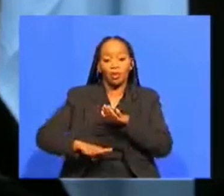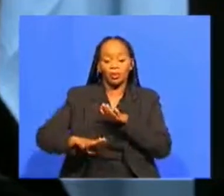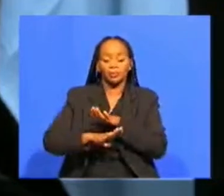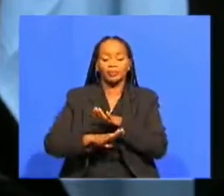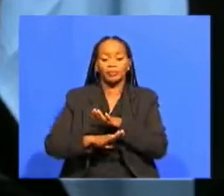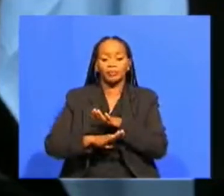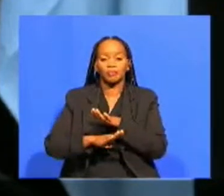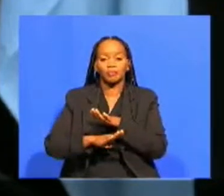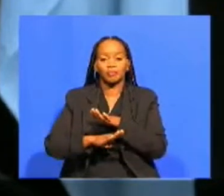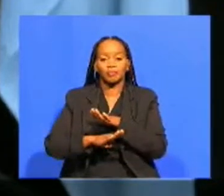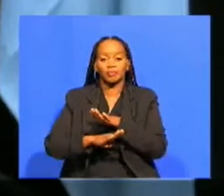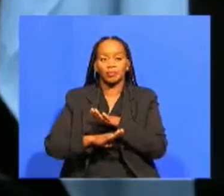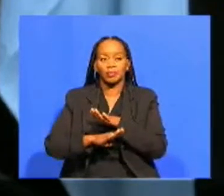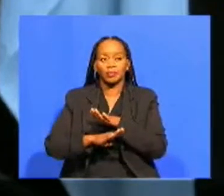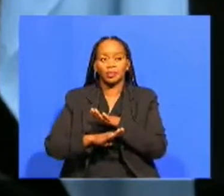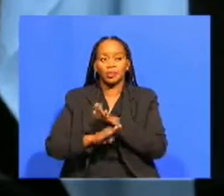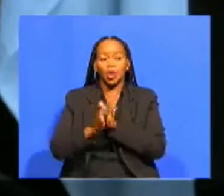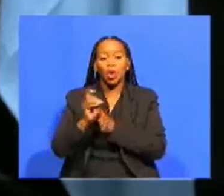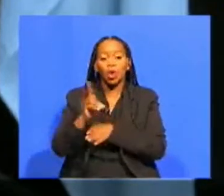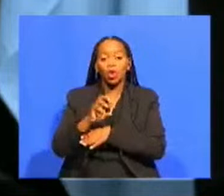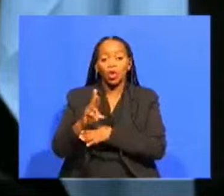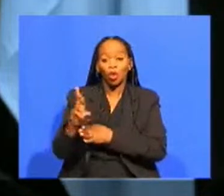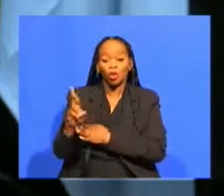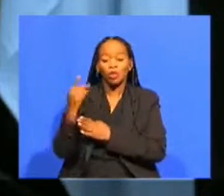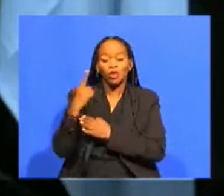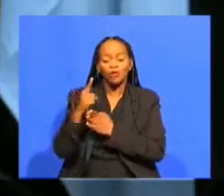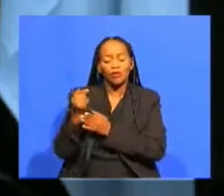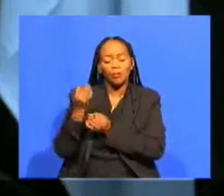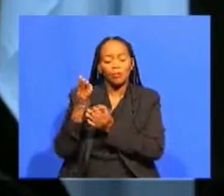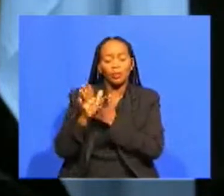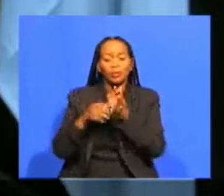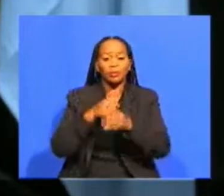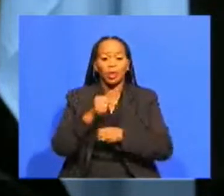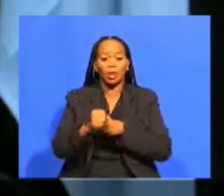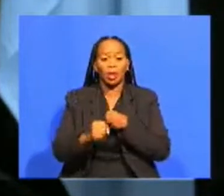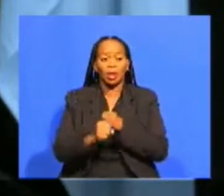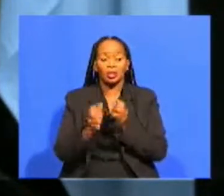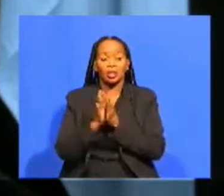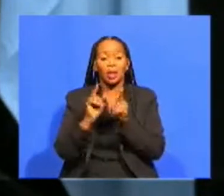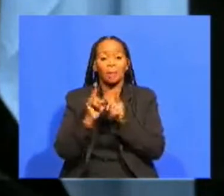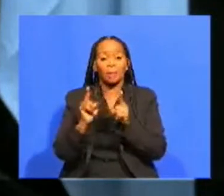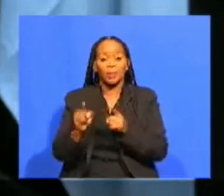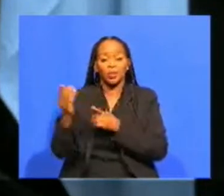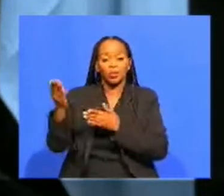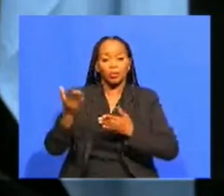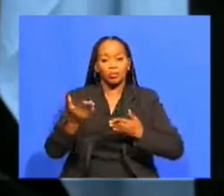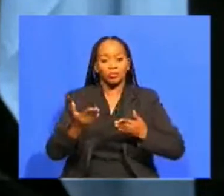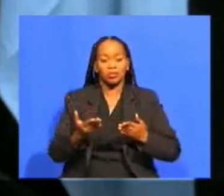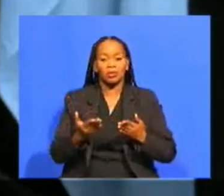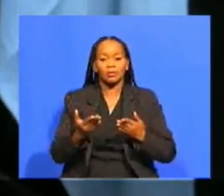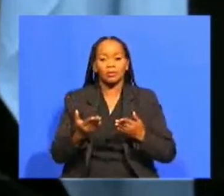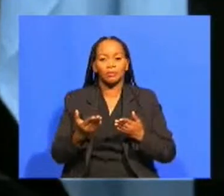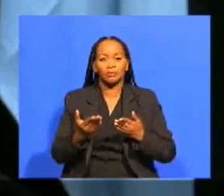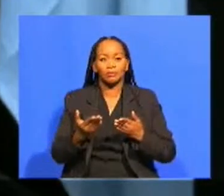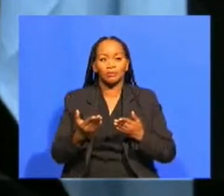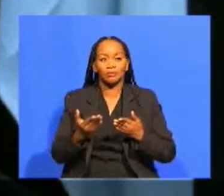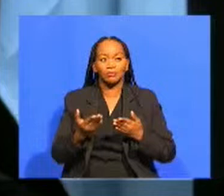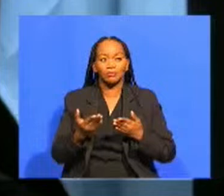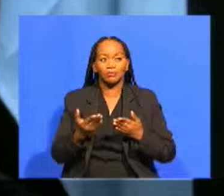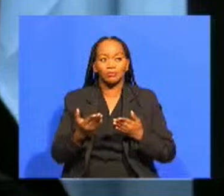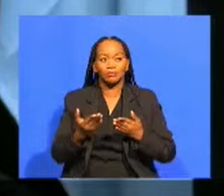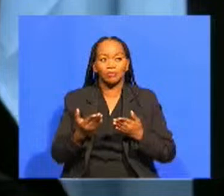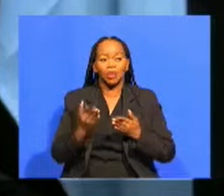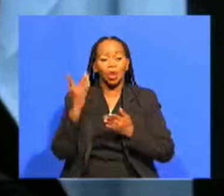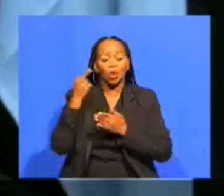spent, with whom Dr. Gomez worked for many, many years, that helped to bring down the costs